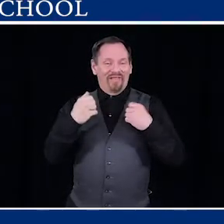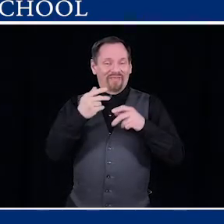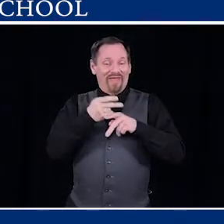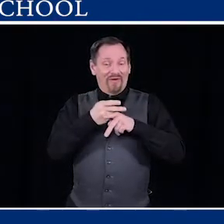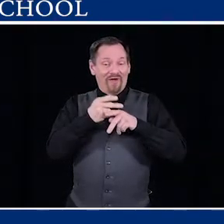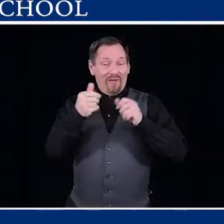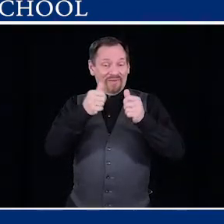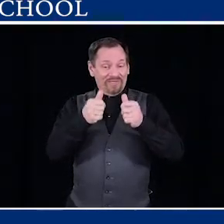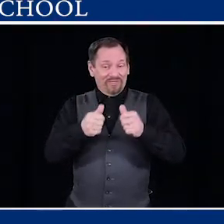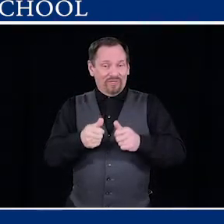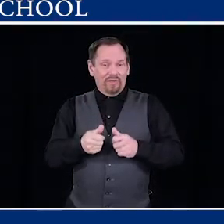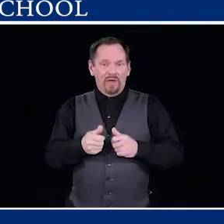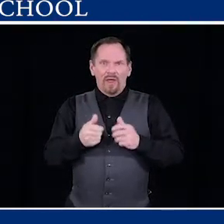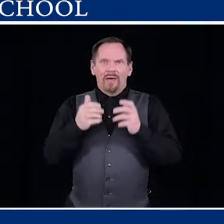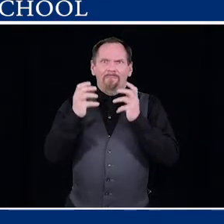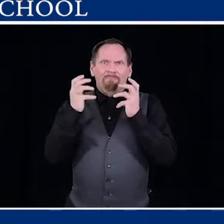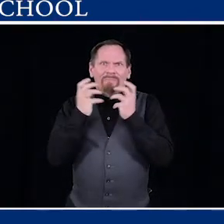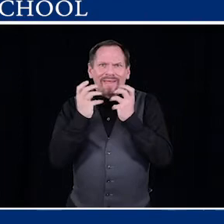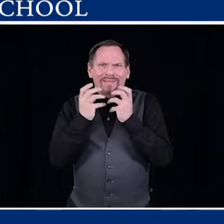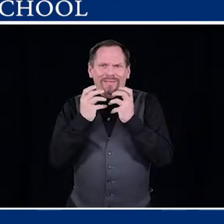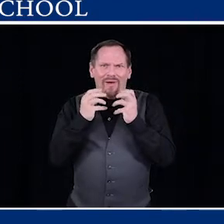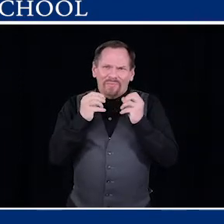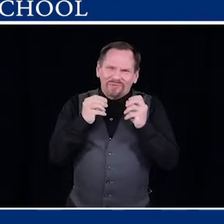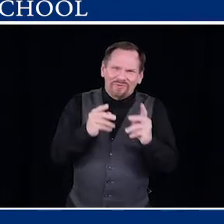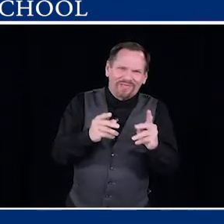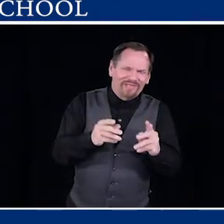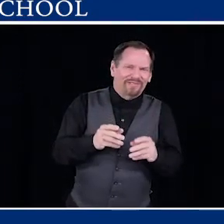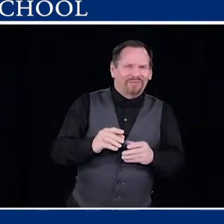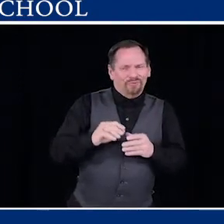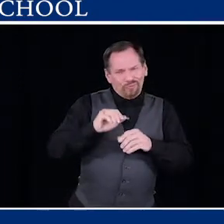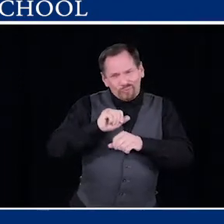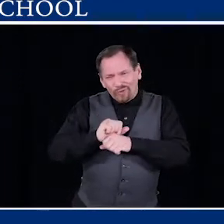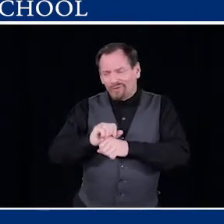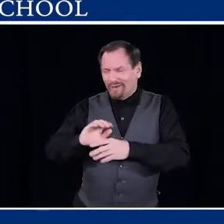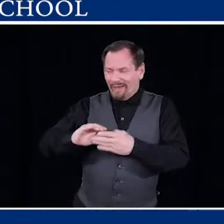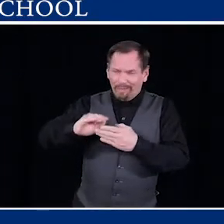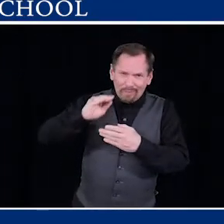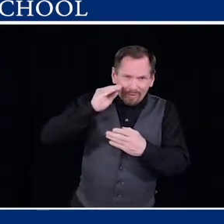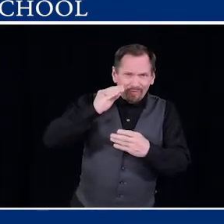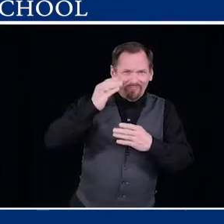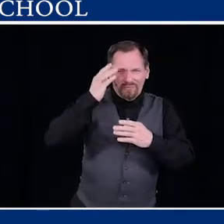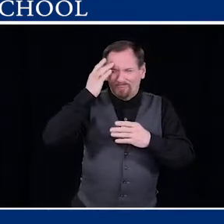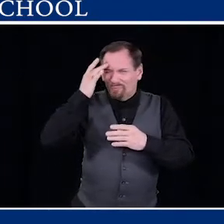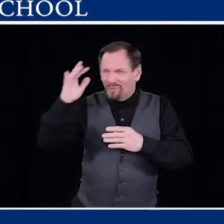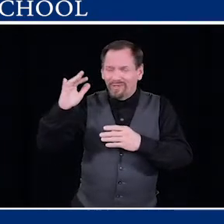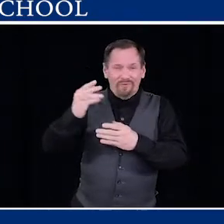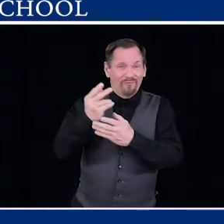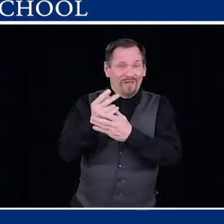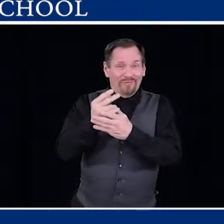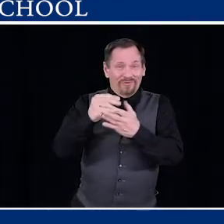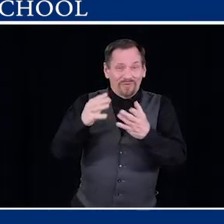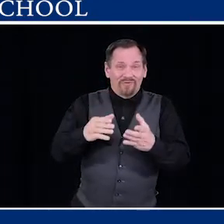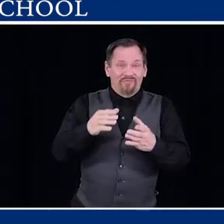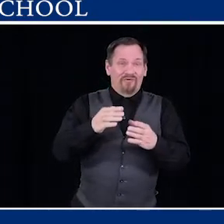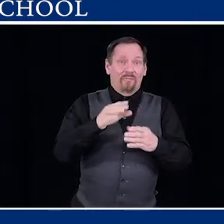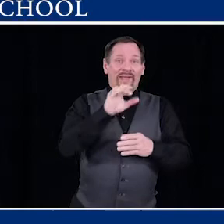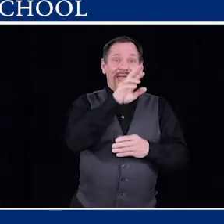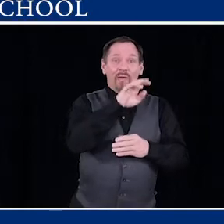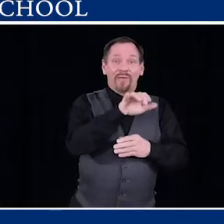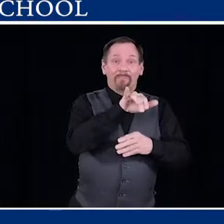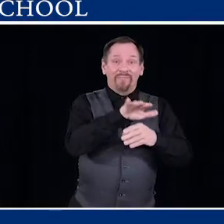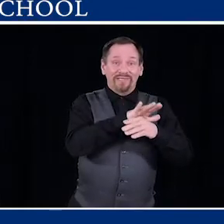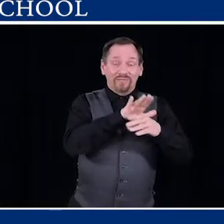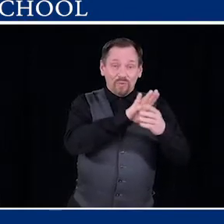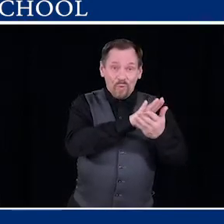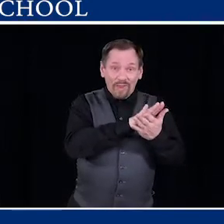competition. It was an incredible chance to not only work with, but also learn from brilliant graduate students from the Carey Business School, the Bloomberg